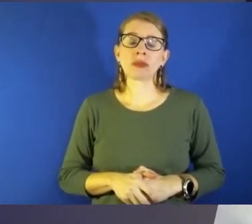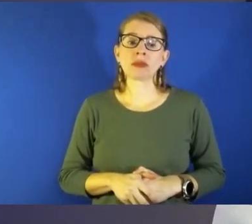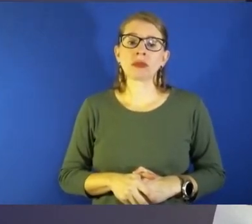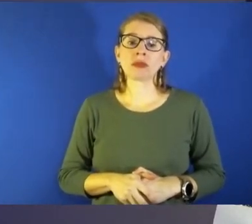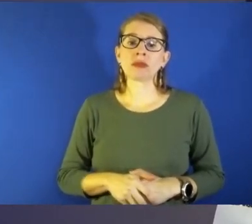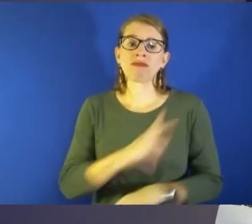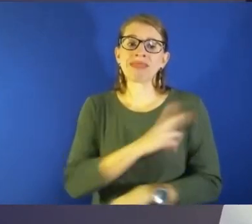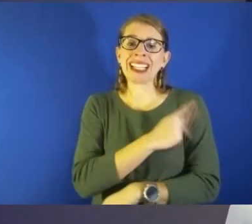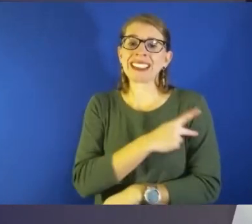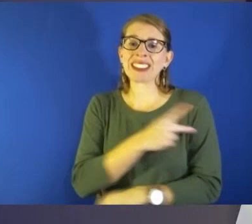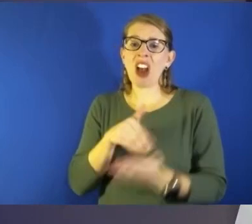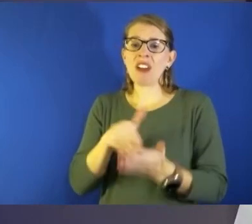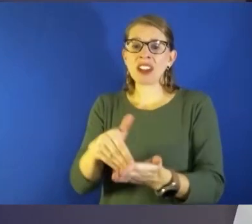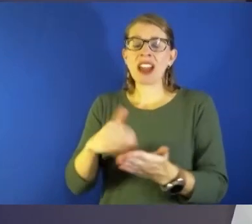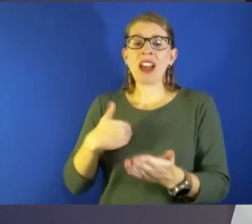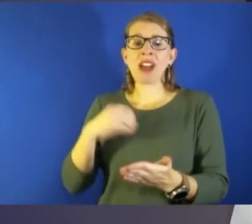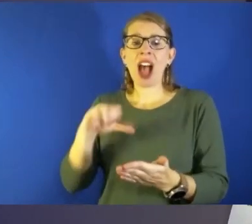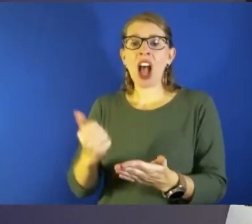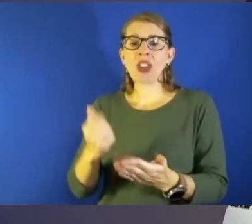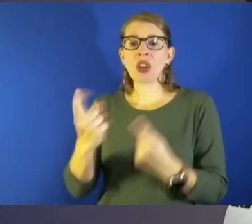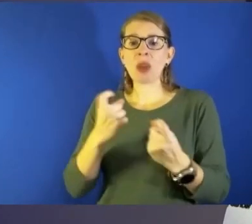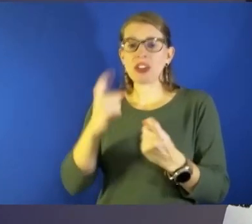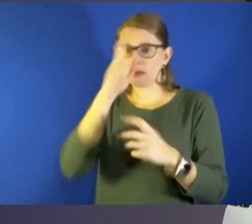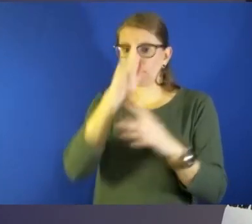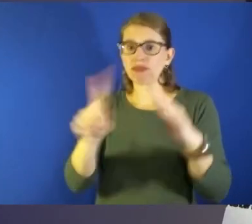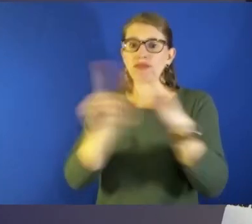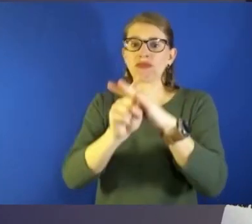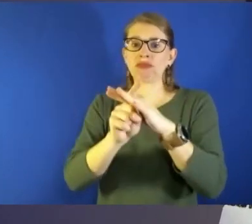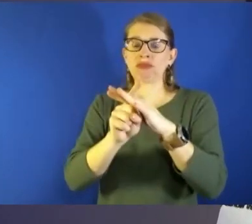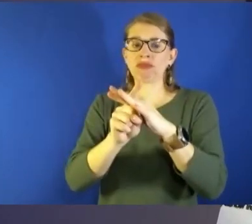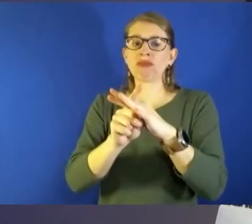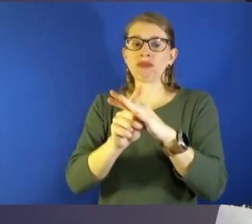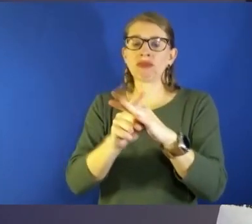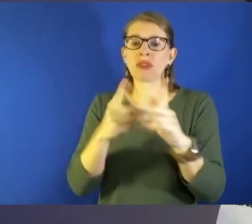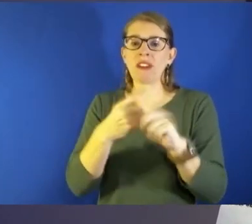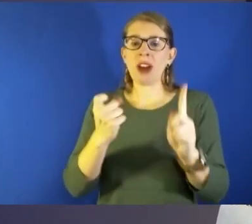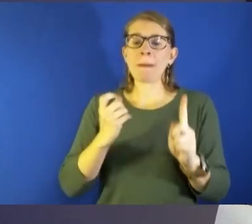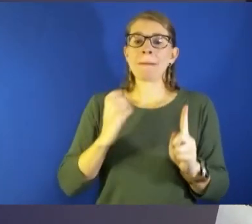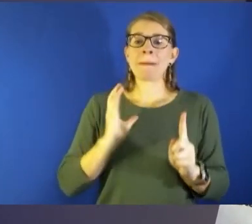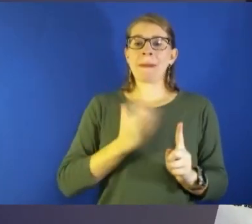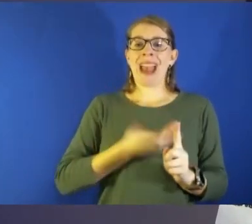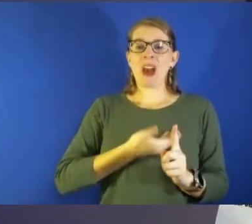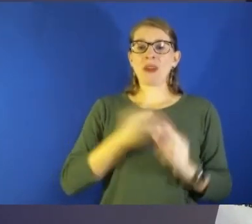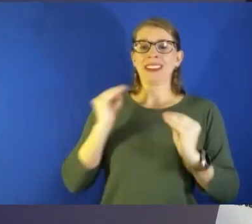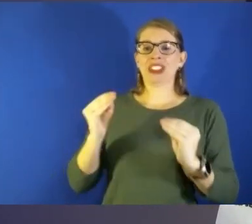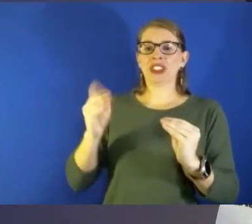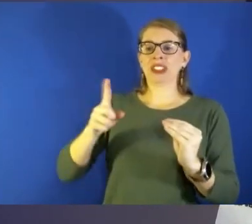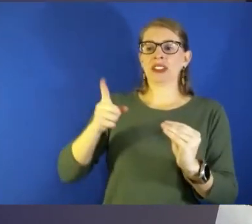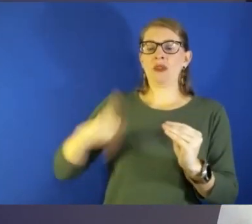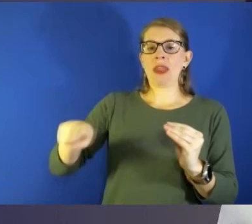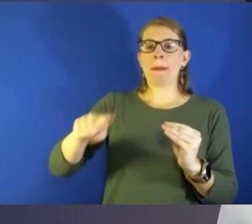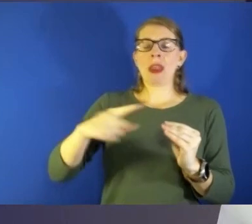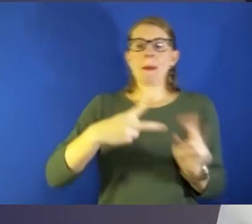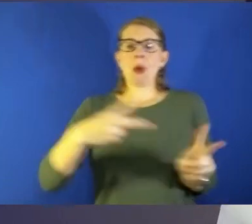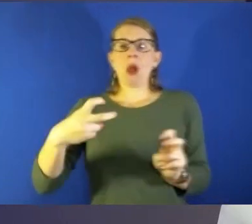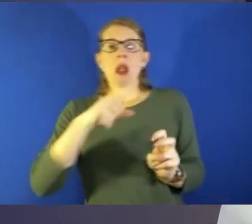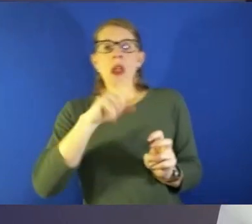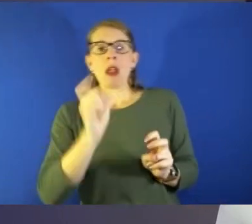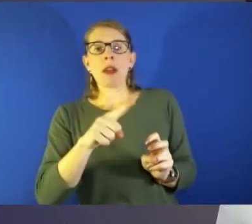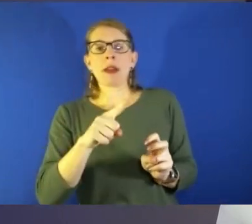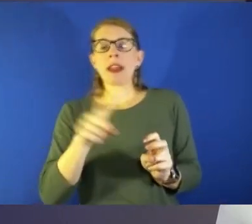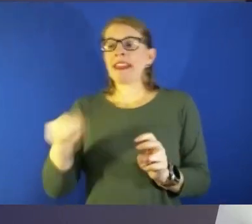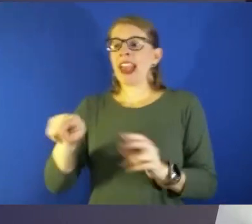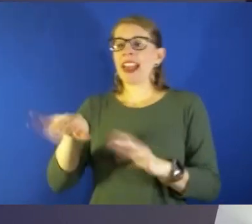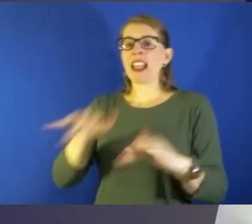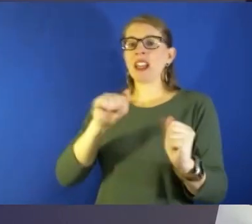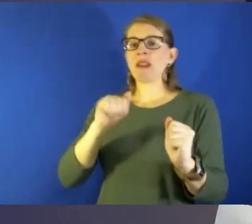often have other questions that come out of our explanations to them. But the main thing is they leave and say, almost everyone says, I feel